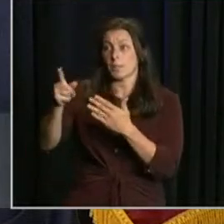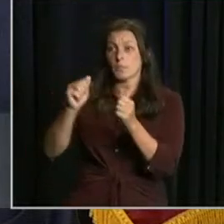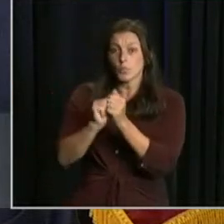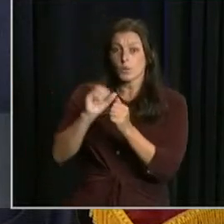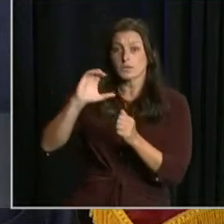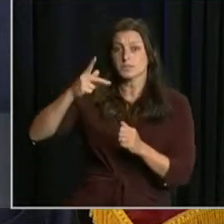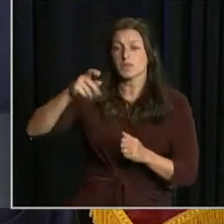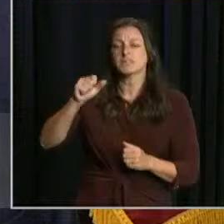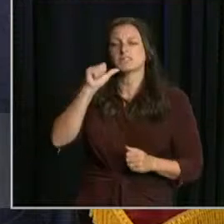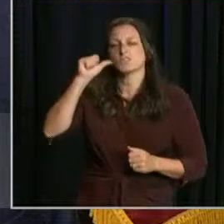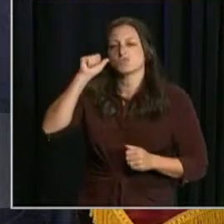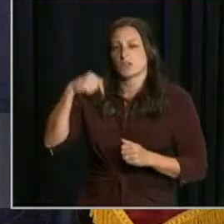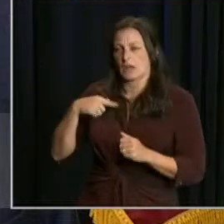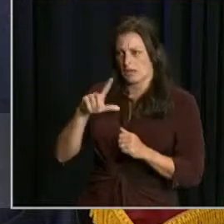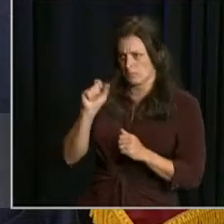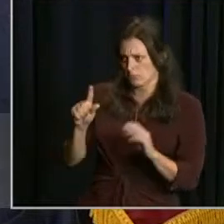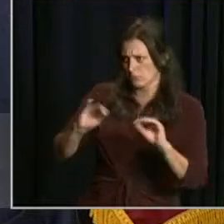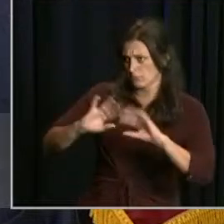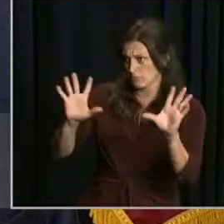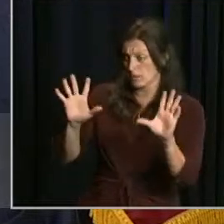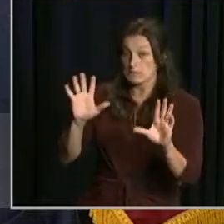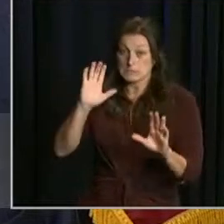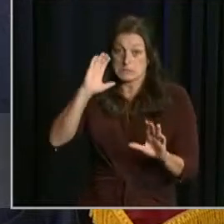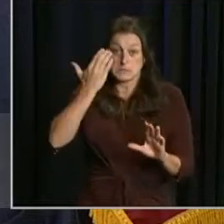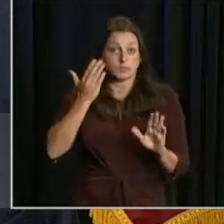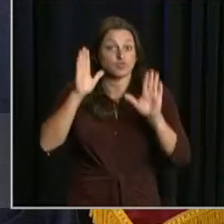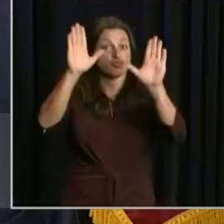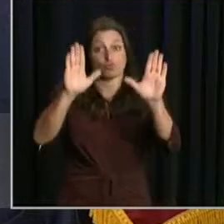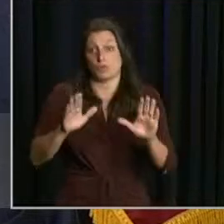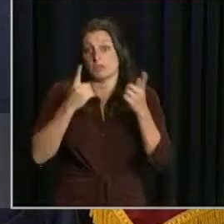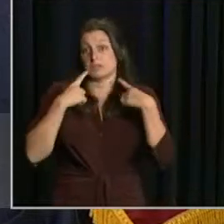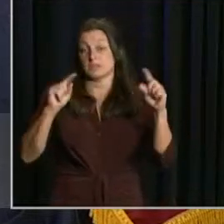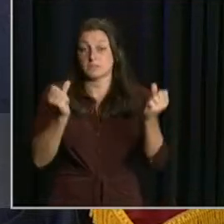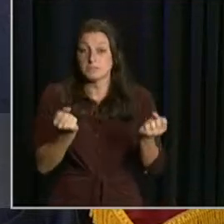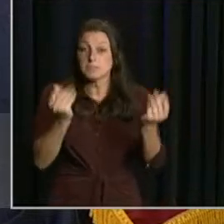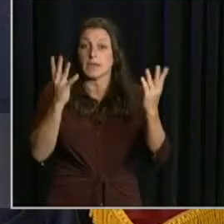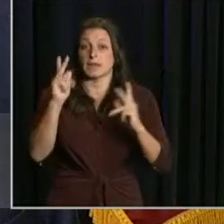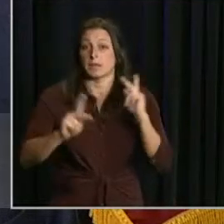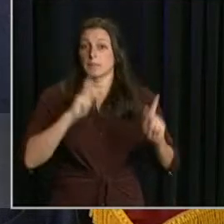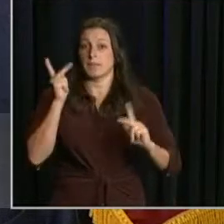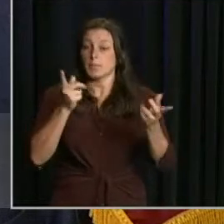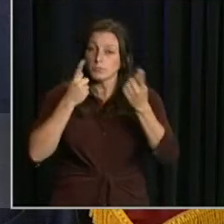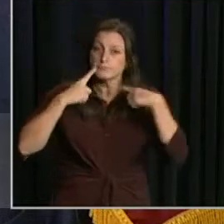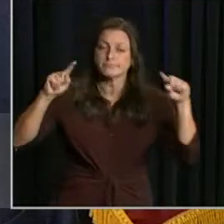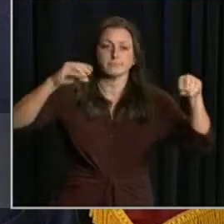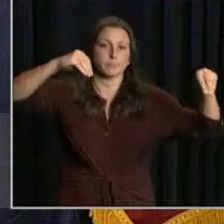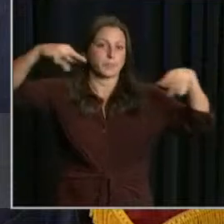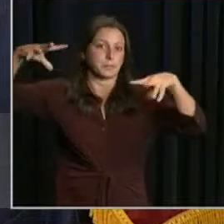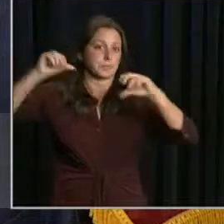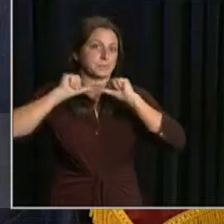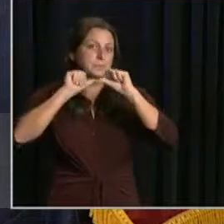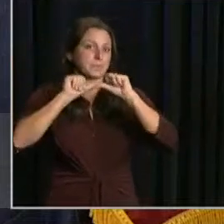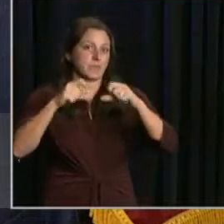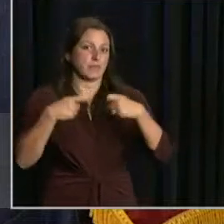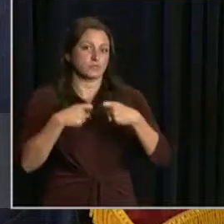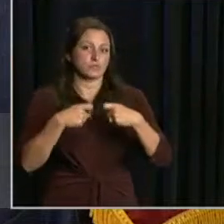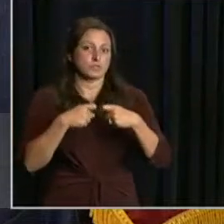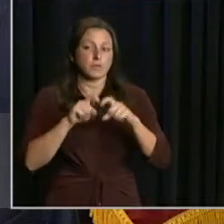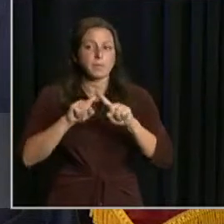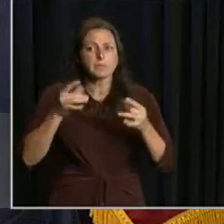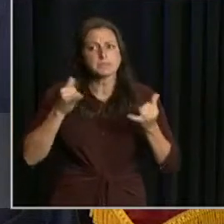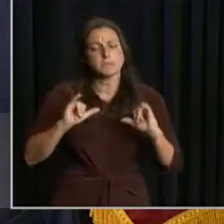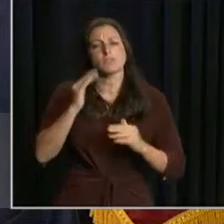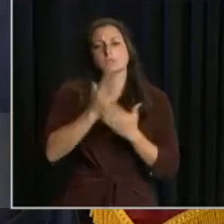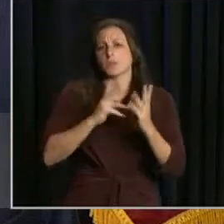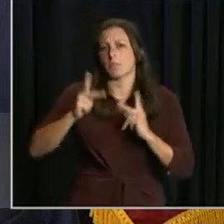yesterday. Apparently have had great success getting people connected, but we still have some folks out there. So that was the plan, was